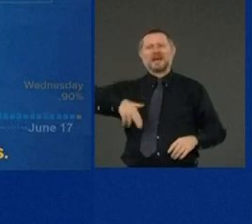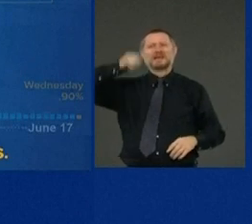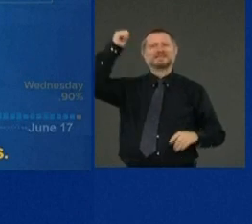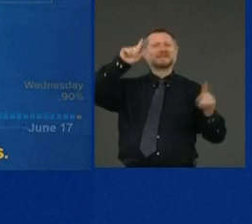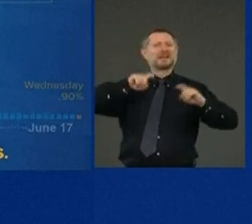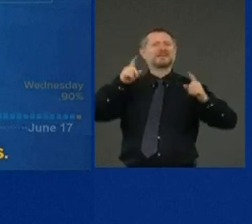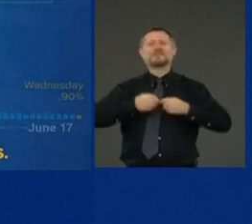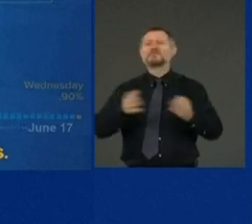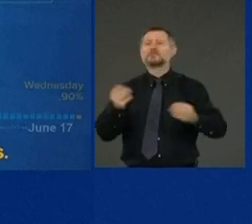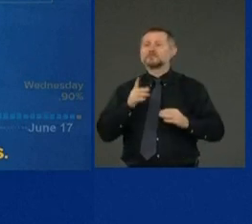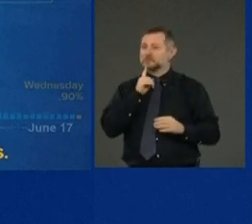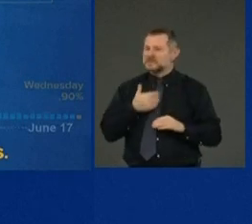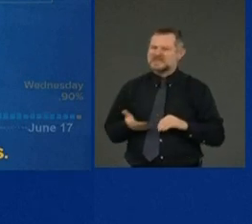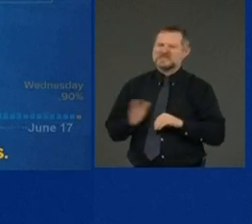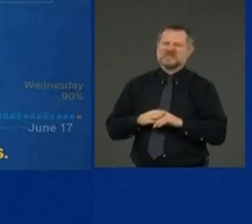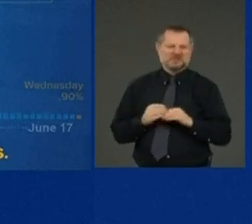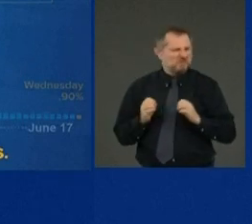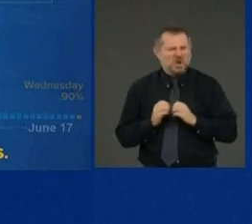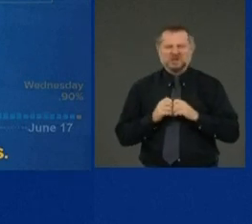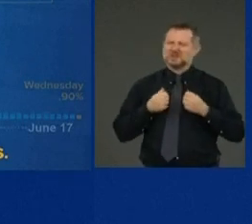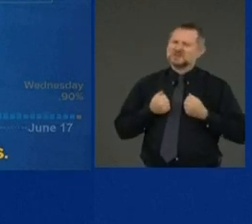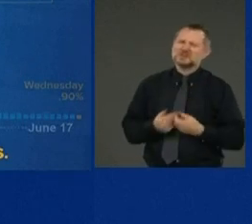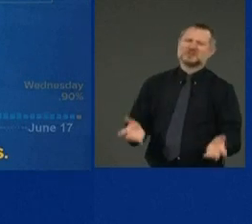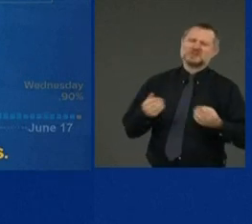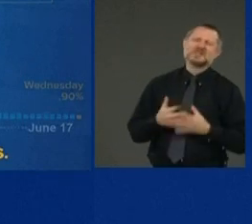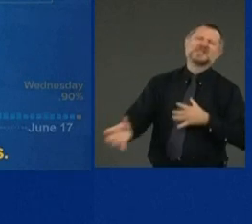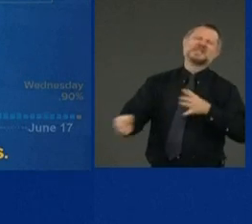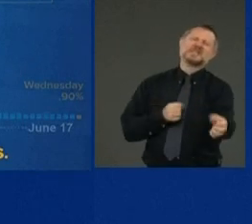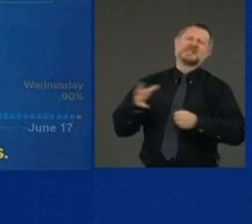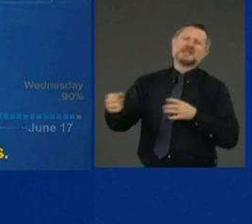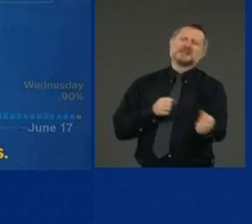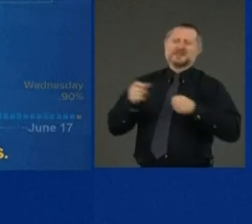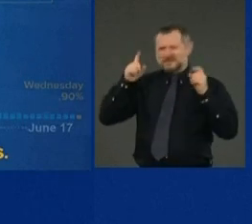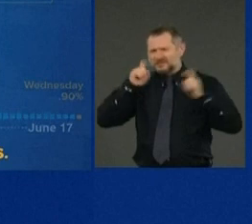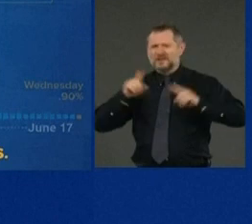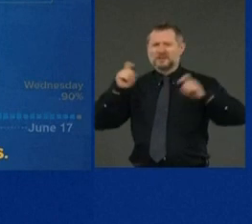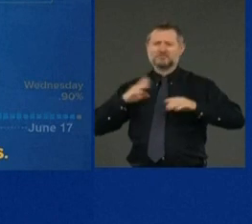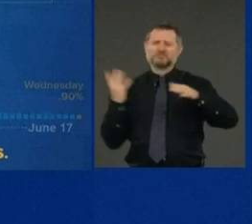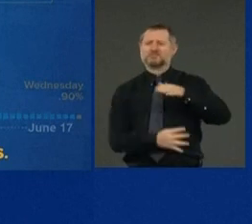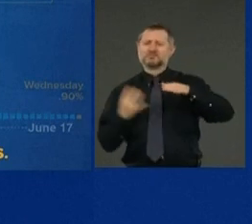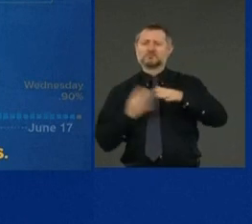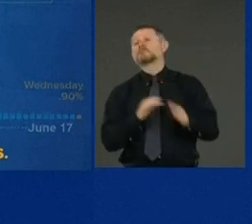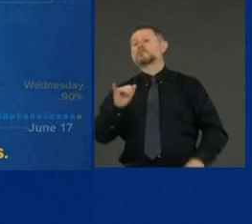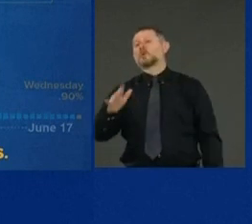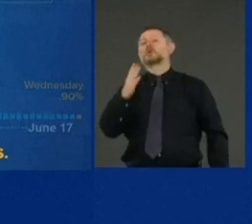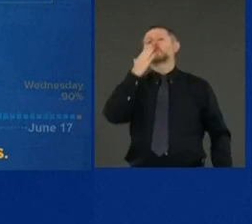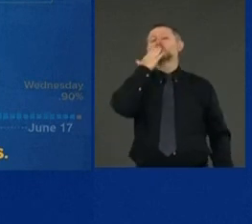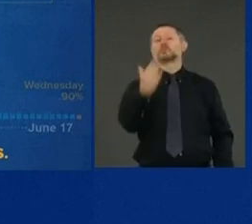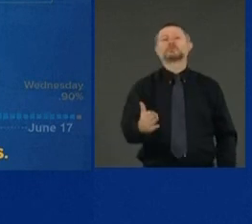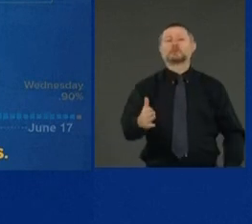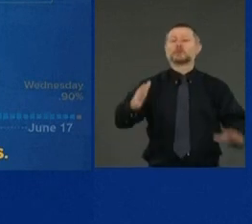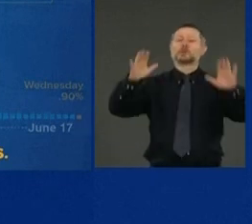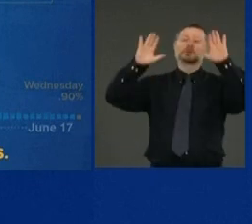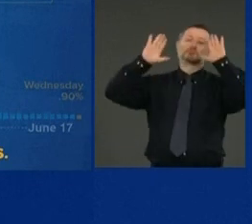So that is just great news. And that's why I am in such